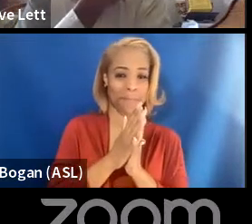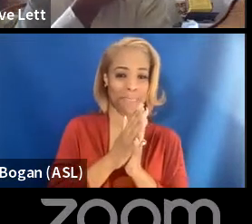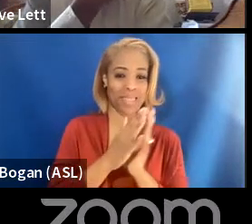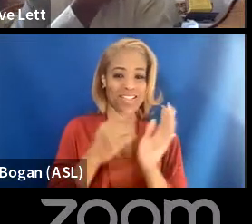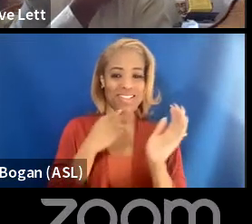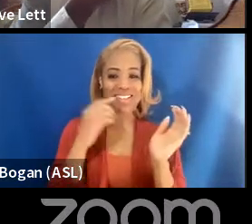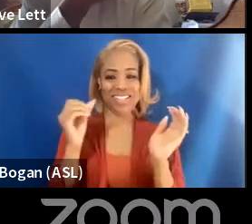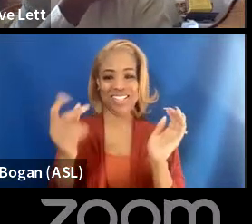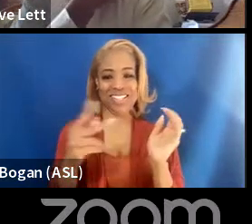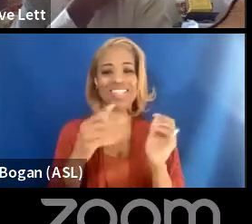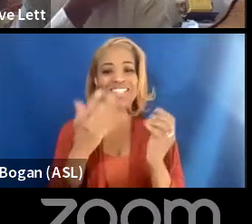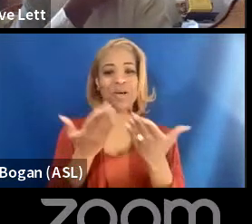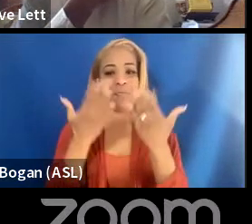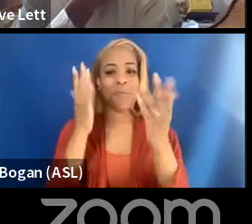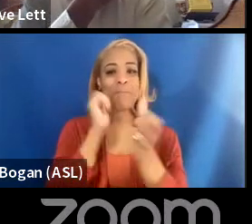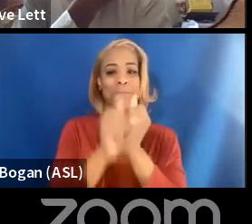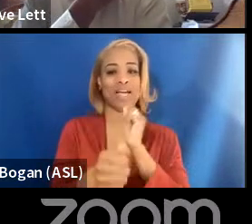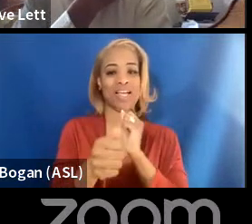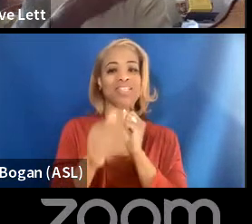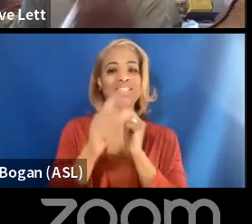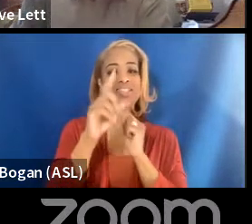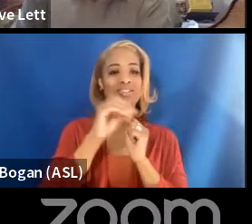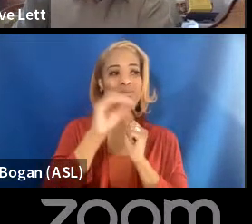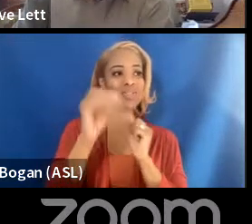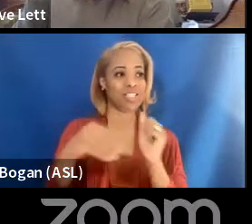Oh, motion carries unanimously. Commissioner Lett.